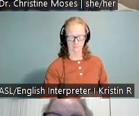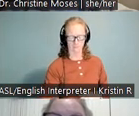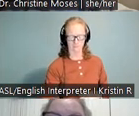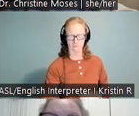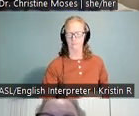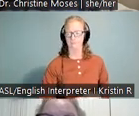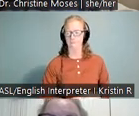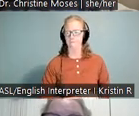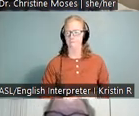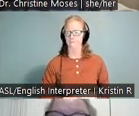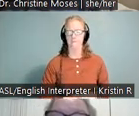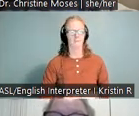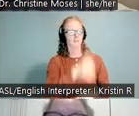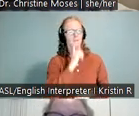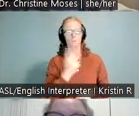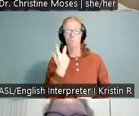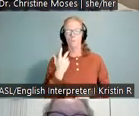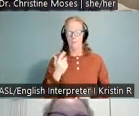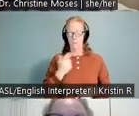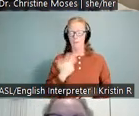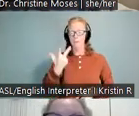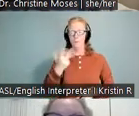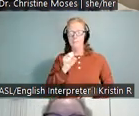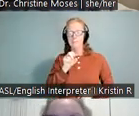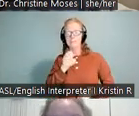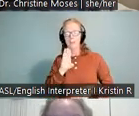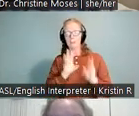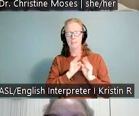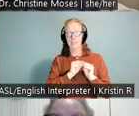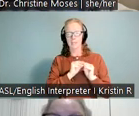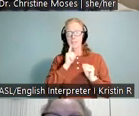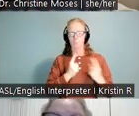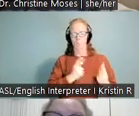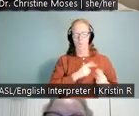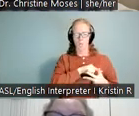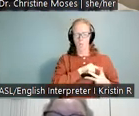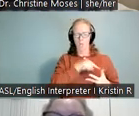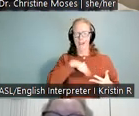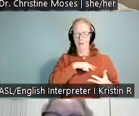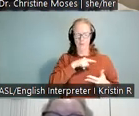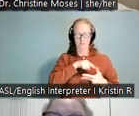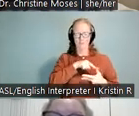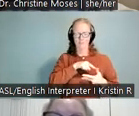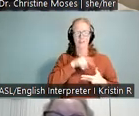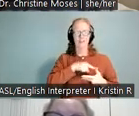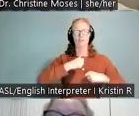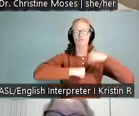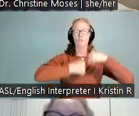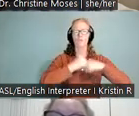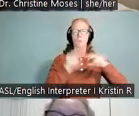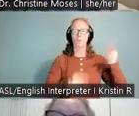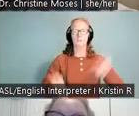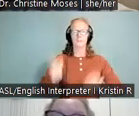this is the one of the three subcommittees that we created for this phase. And the one that we're, this meeting is the structural